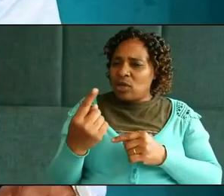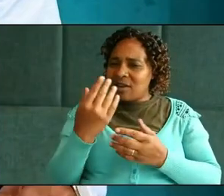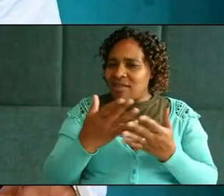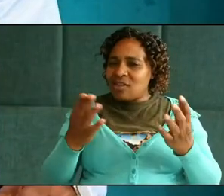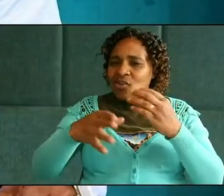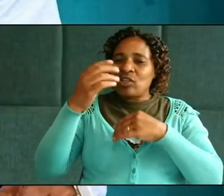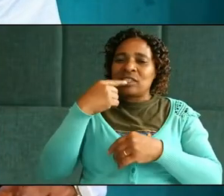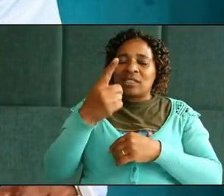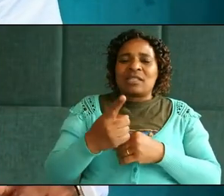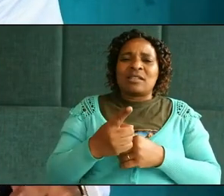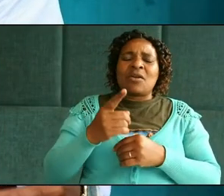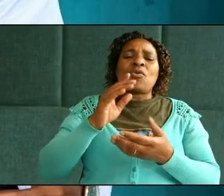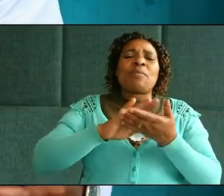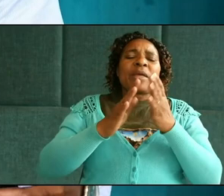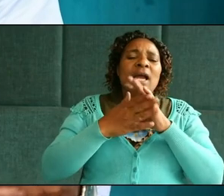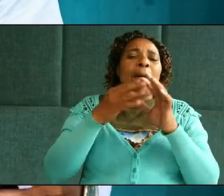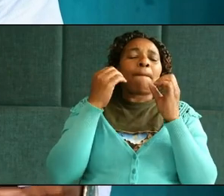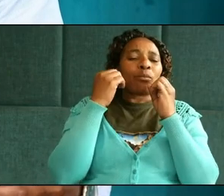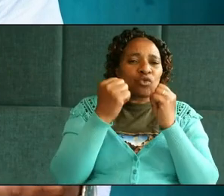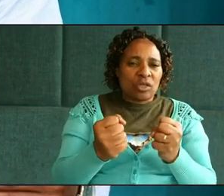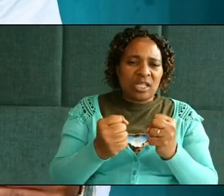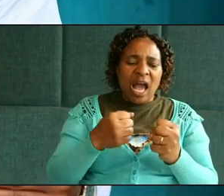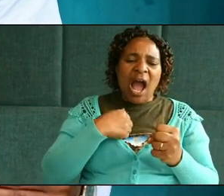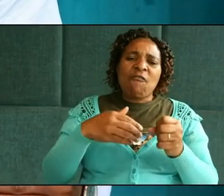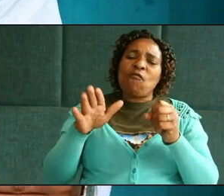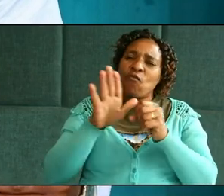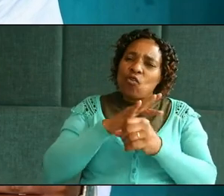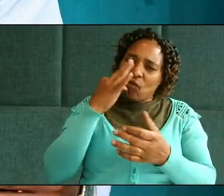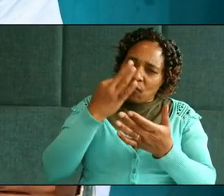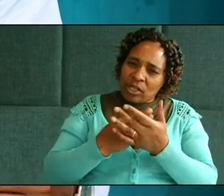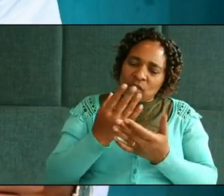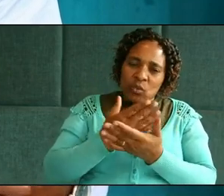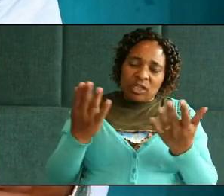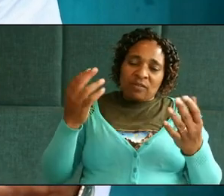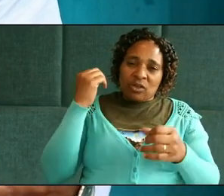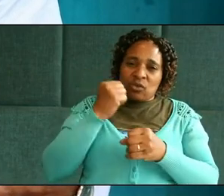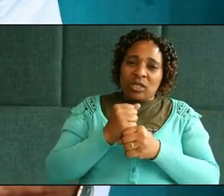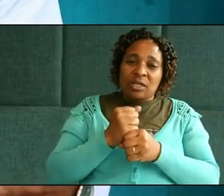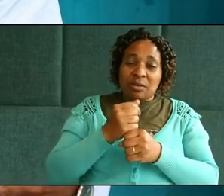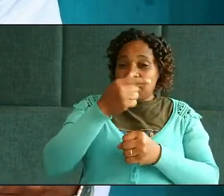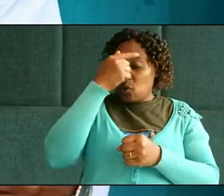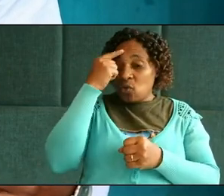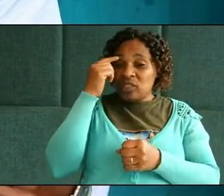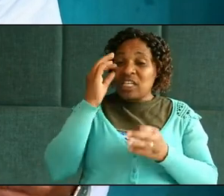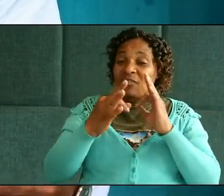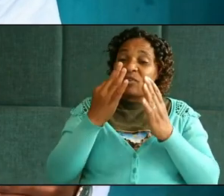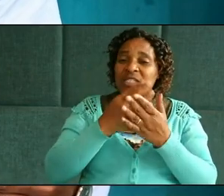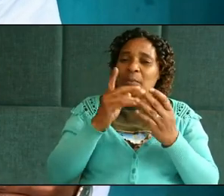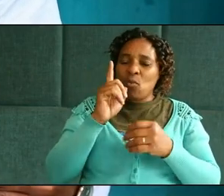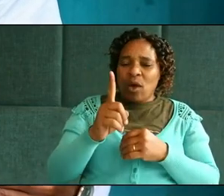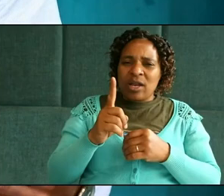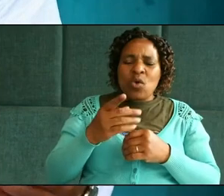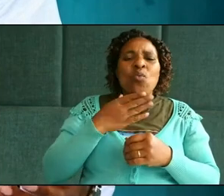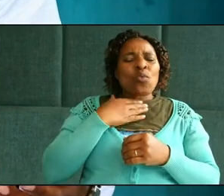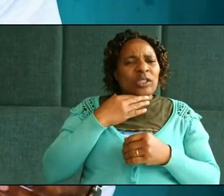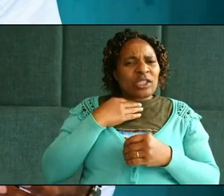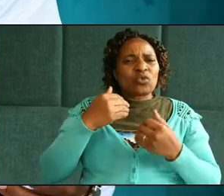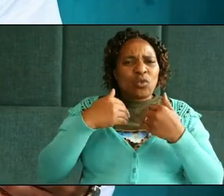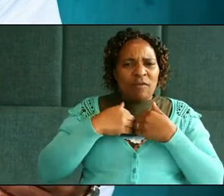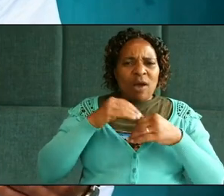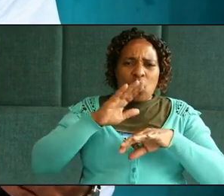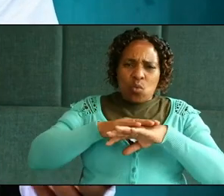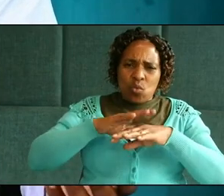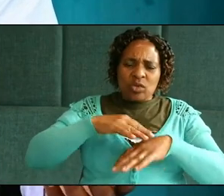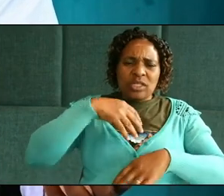be firm on your faith. Have total faith in whatever you're doing. Because if someone deserved to have a good